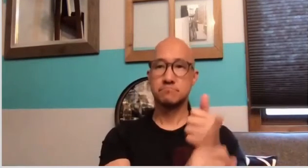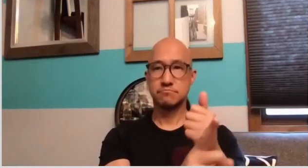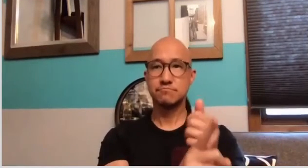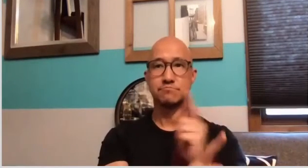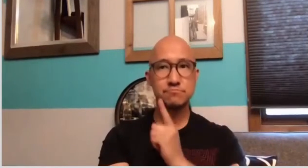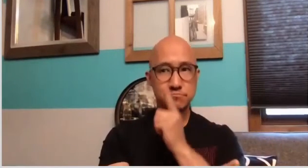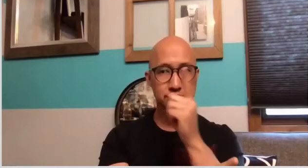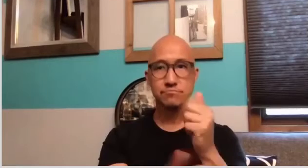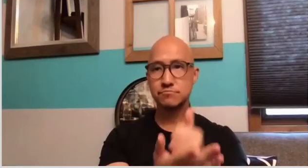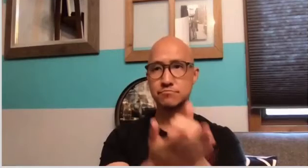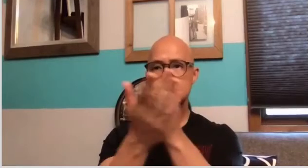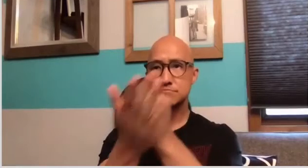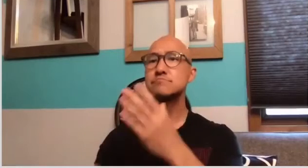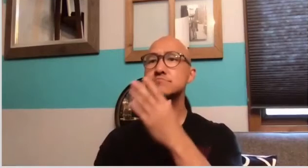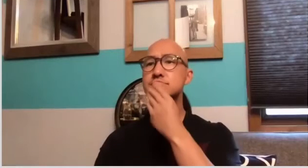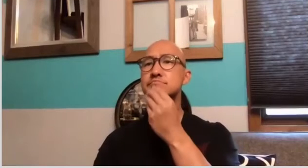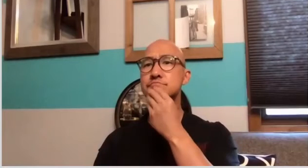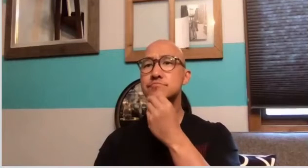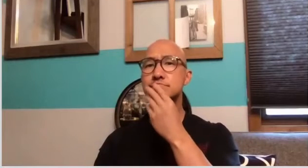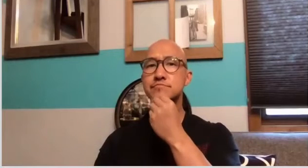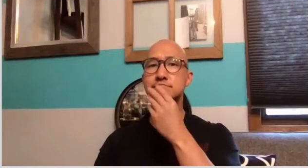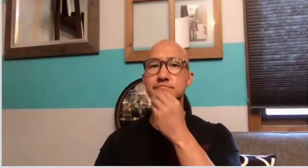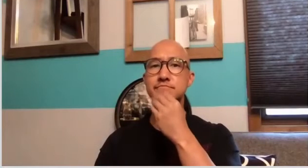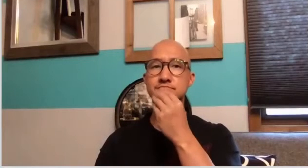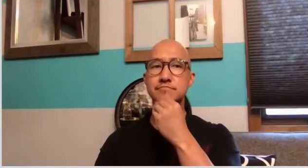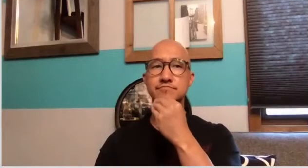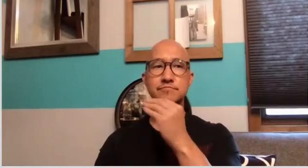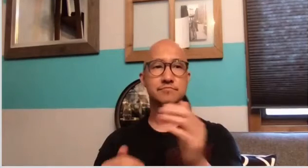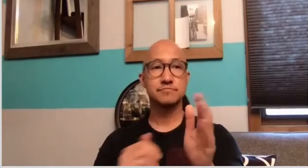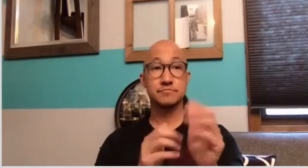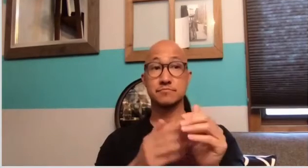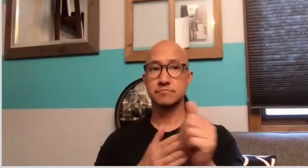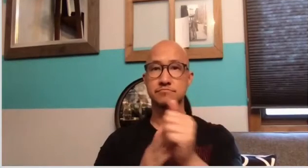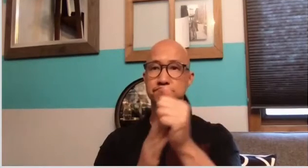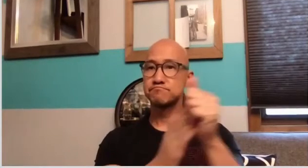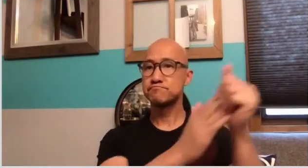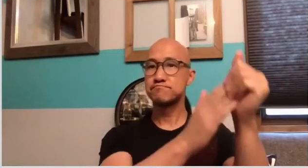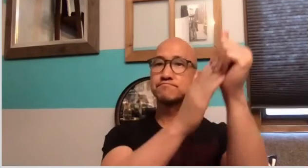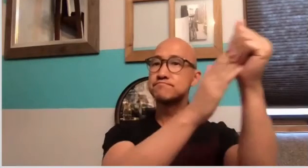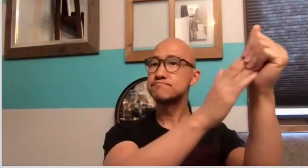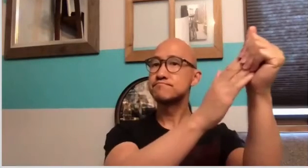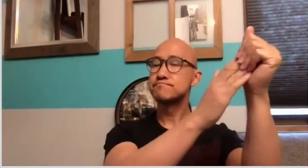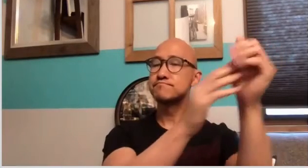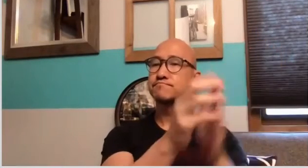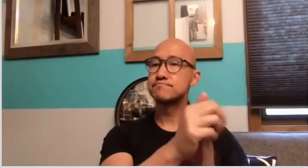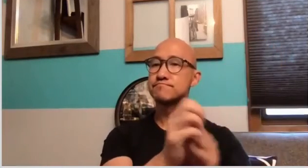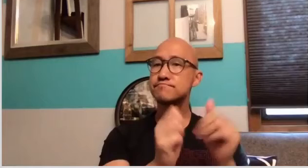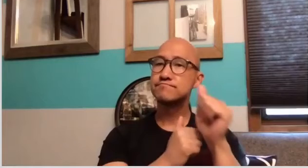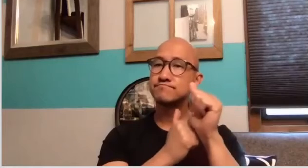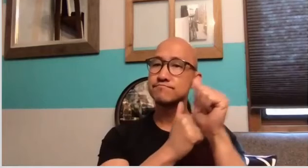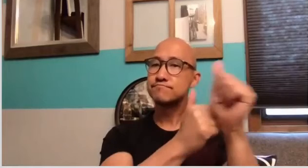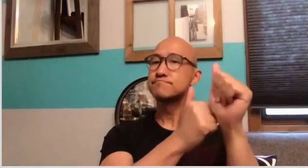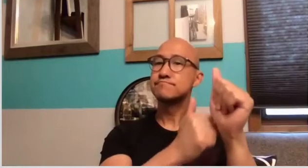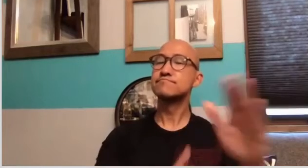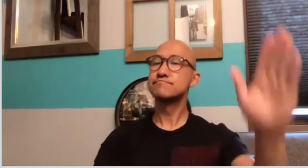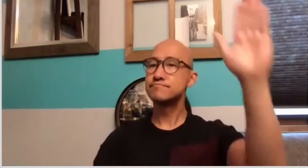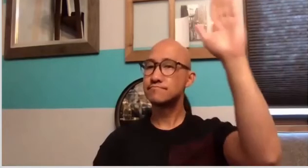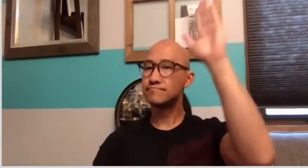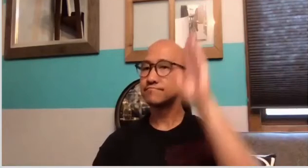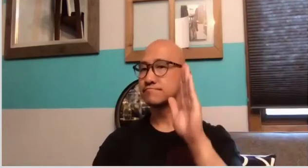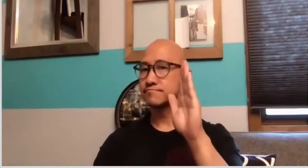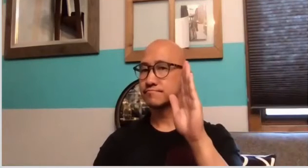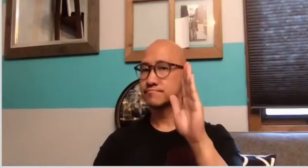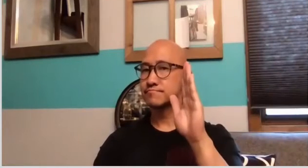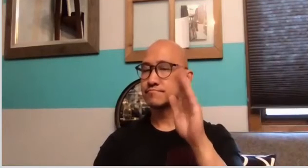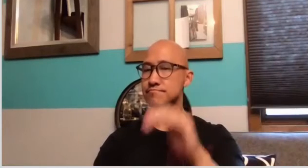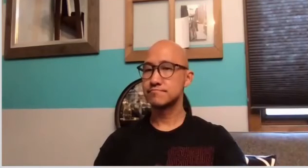help align their lives with the Word of God. What's interesting to me is that we have this people returning back to God, and God sends